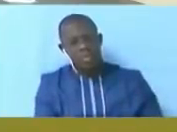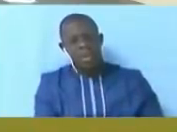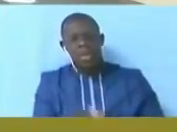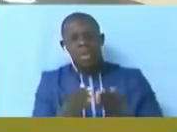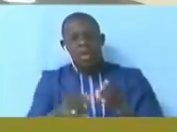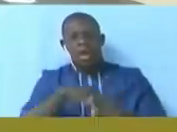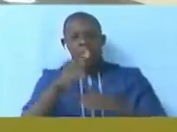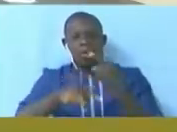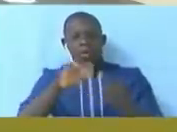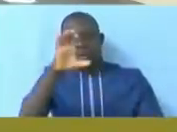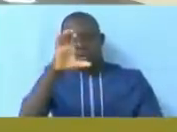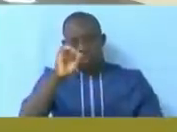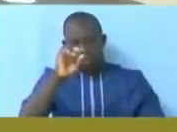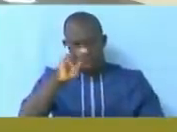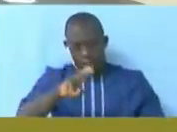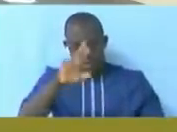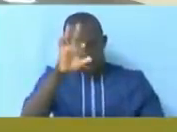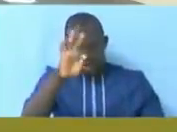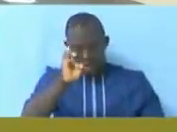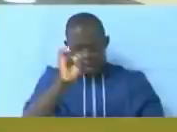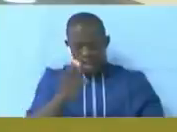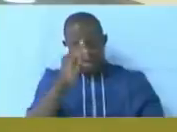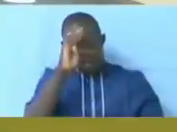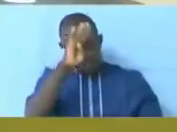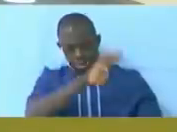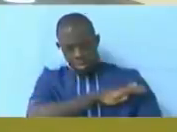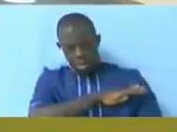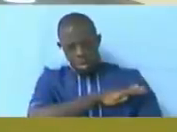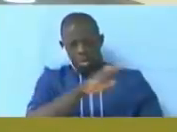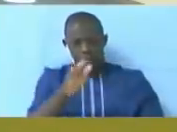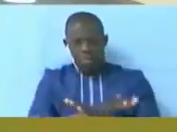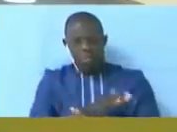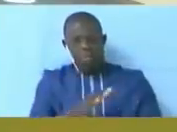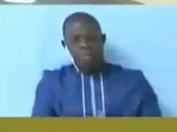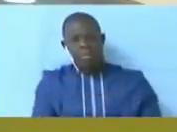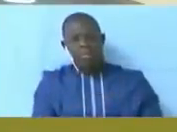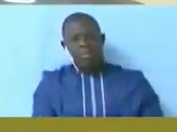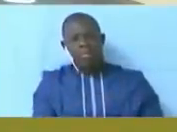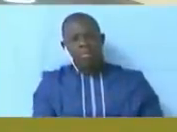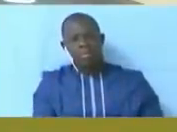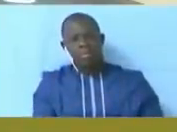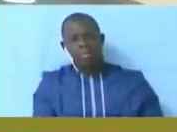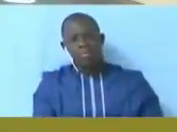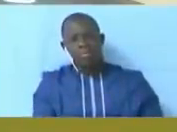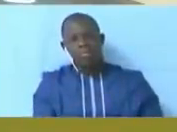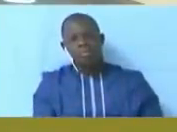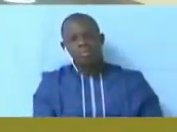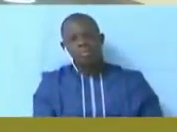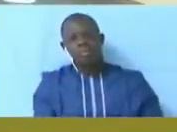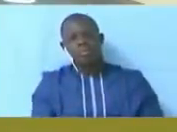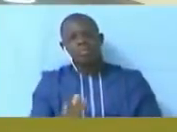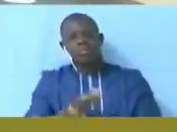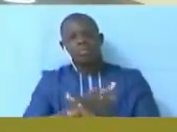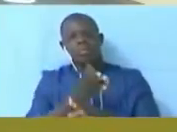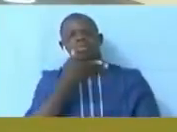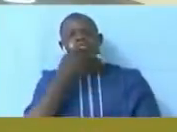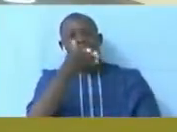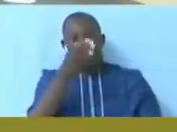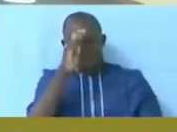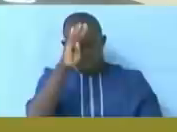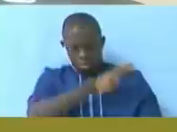brothers. Nyinkonte mkontomfulo ni nying. They bought a set, it's their younger brother, one...